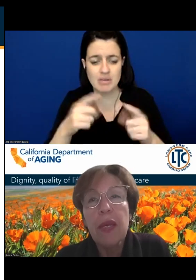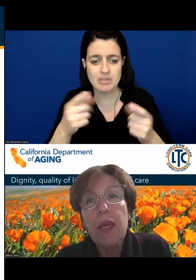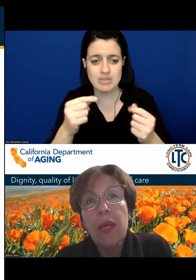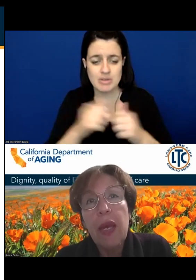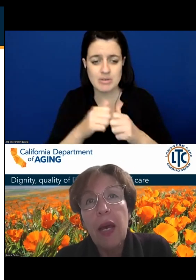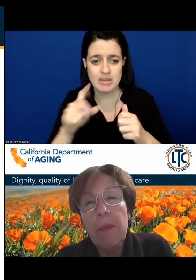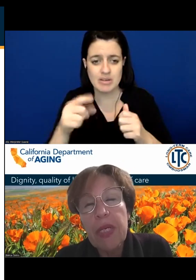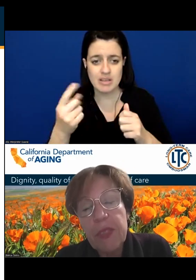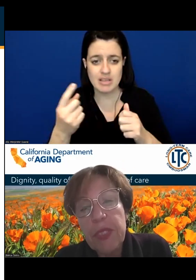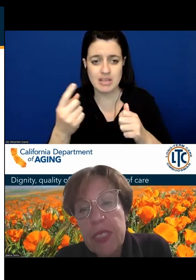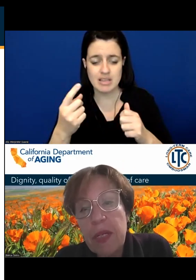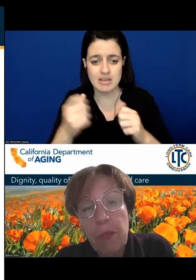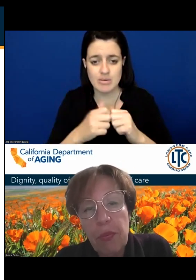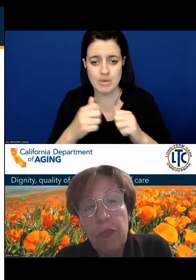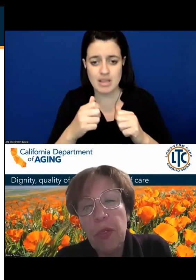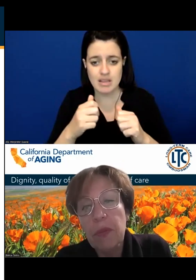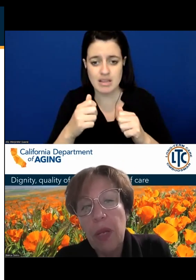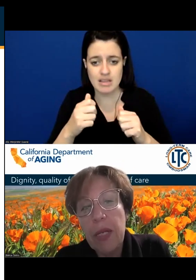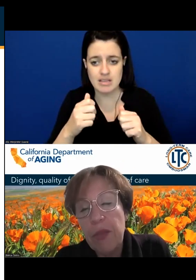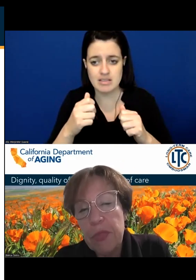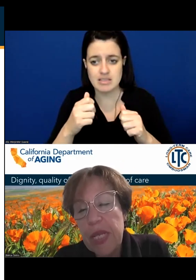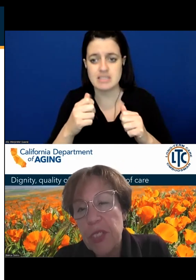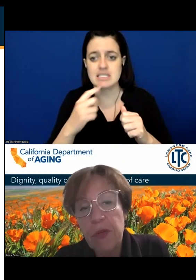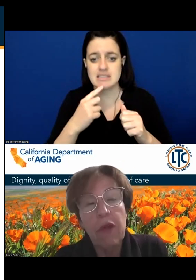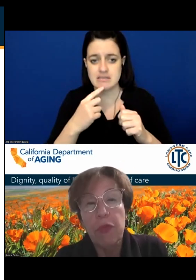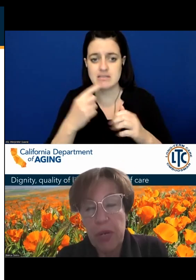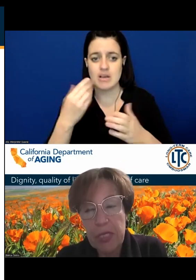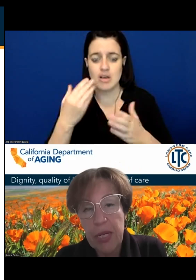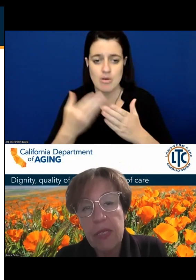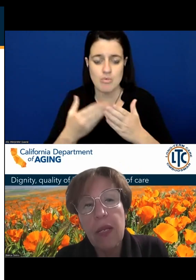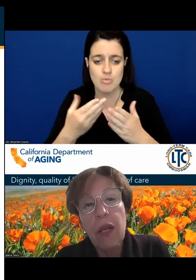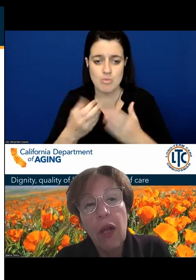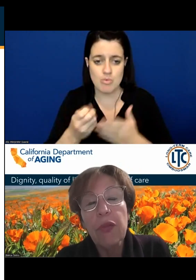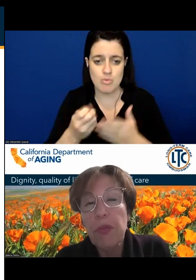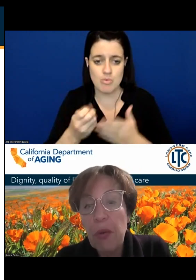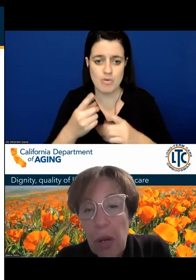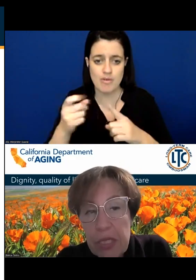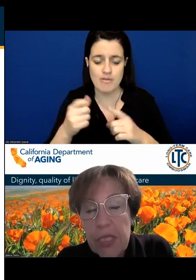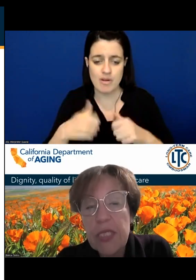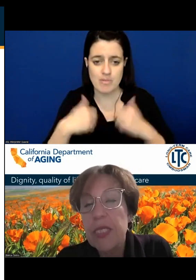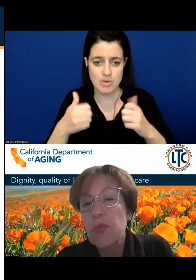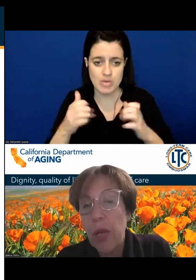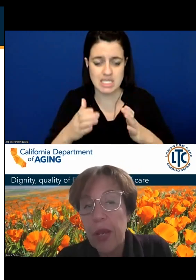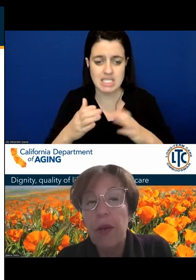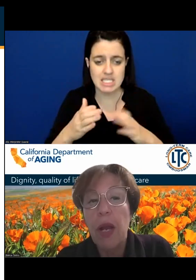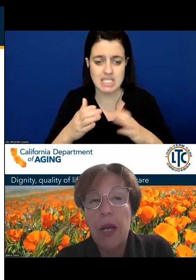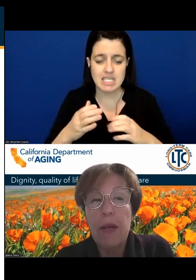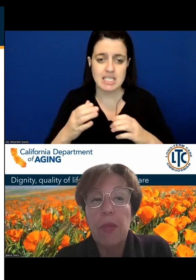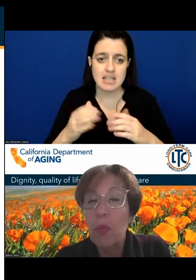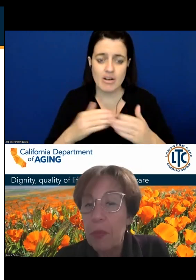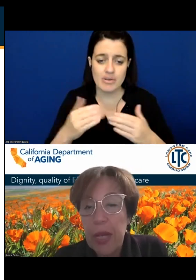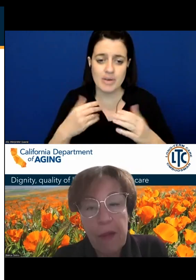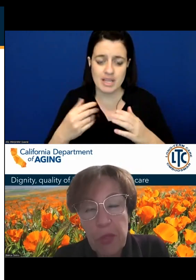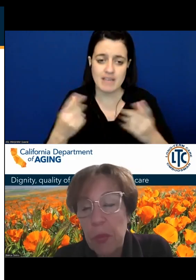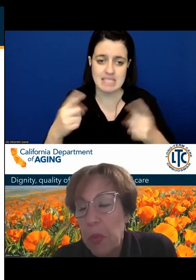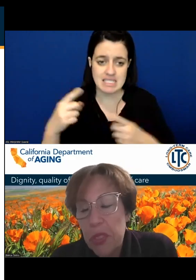the explicit approval and authorization of the resident. Although there are instances where